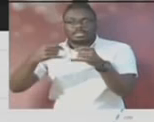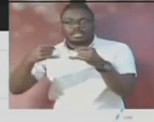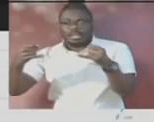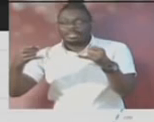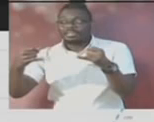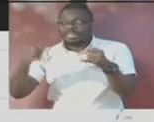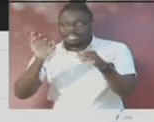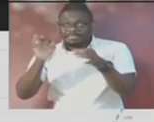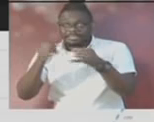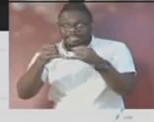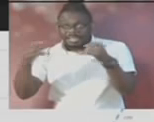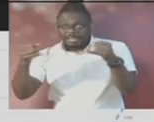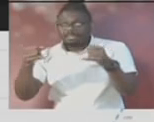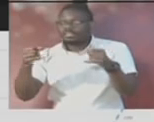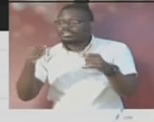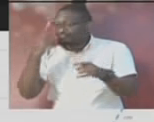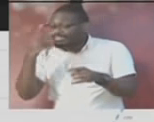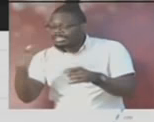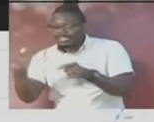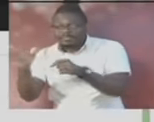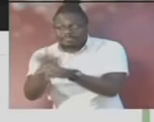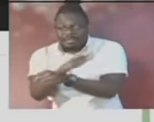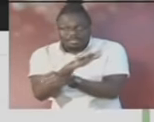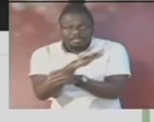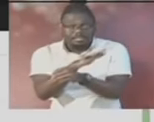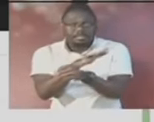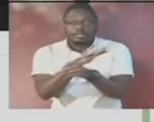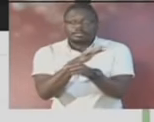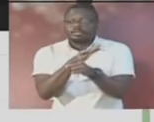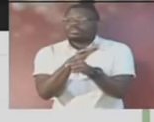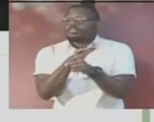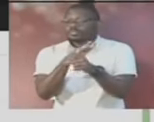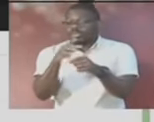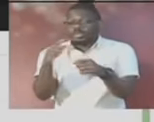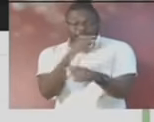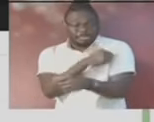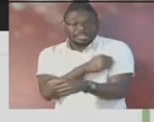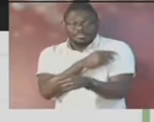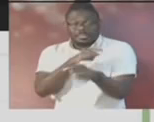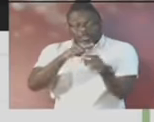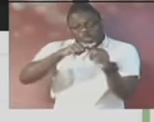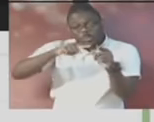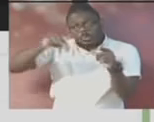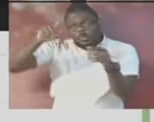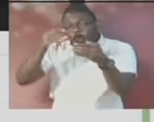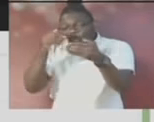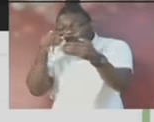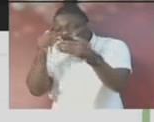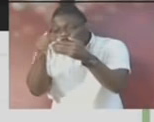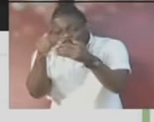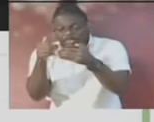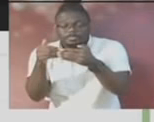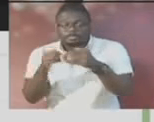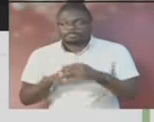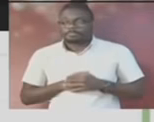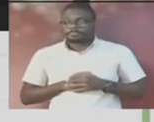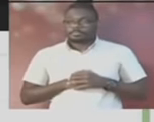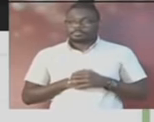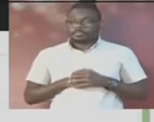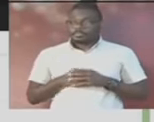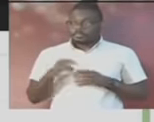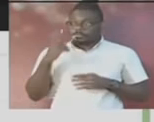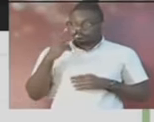the number of new cases. Next slide, please. When we put all of that together, what we see is we're projecting obscene numbers of